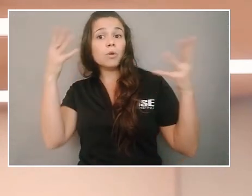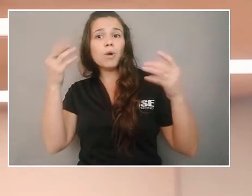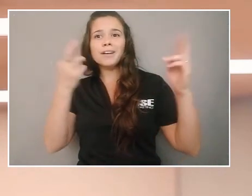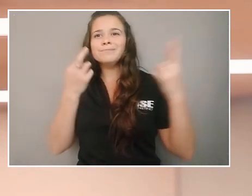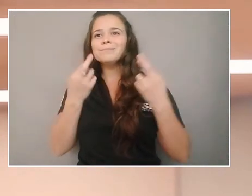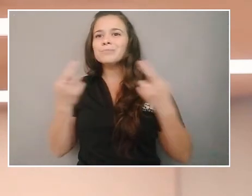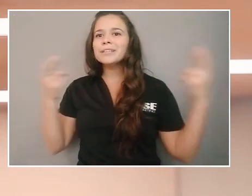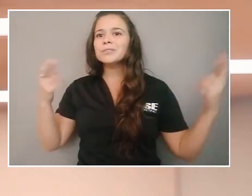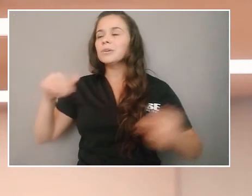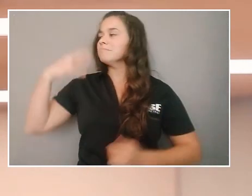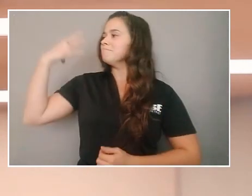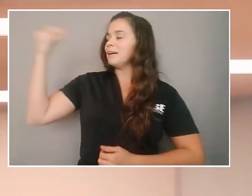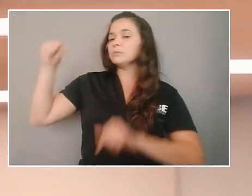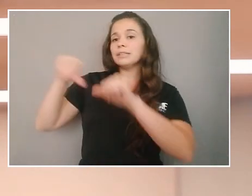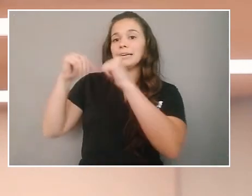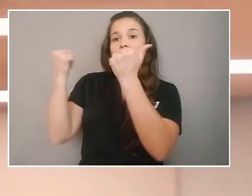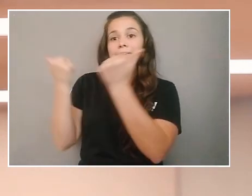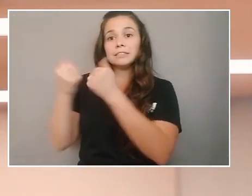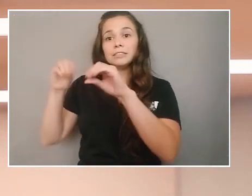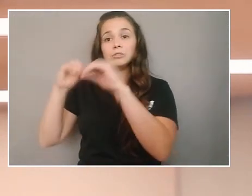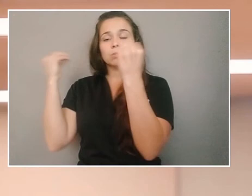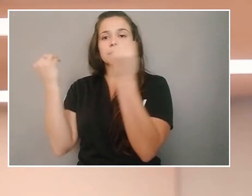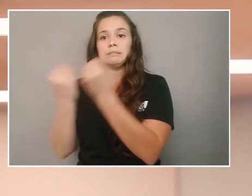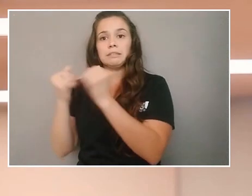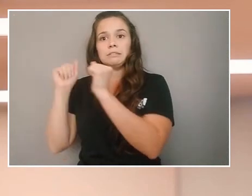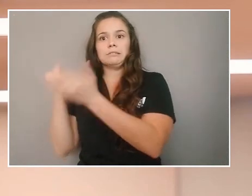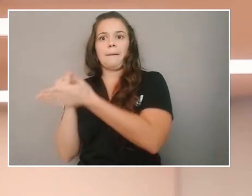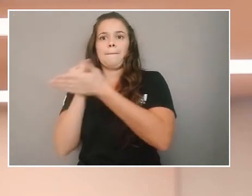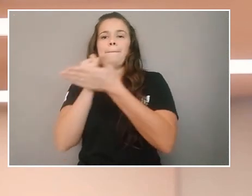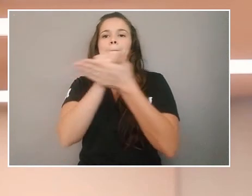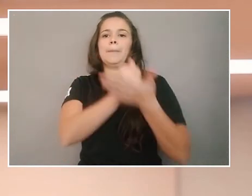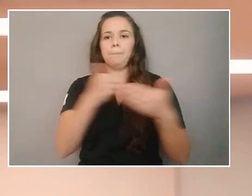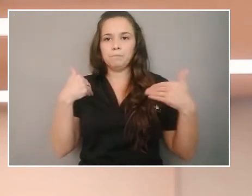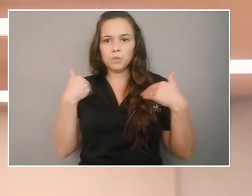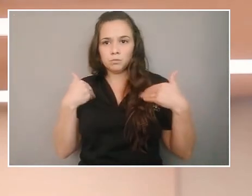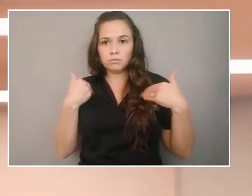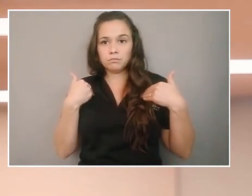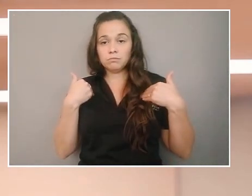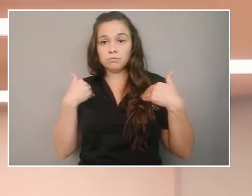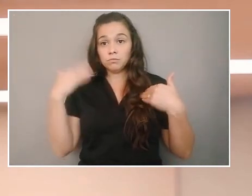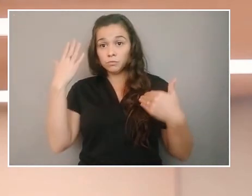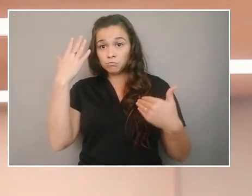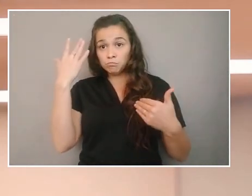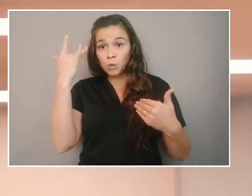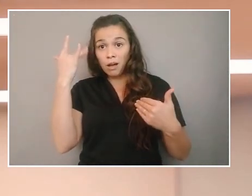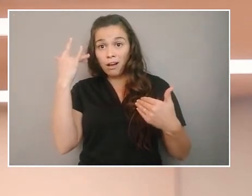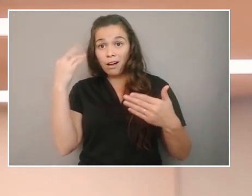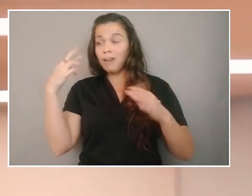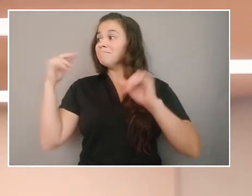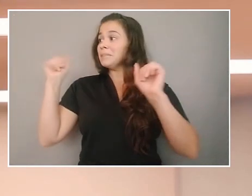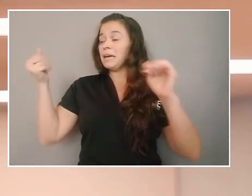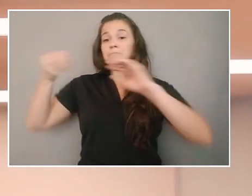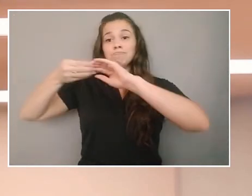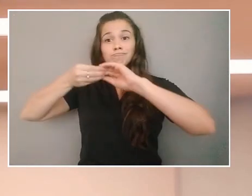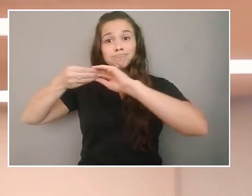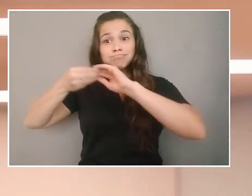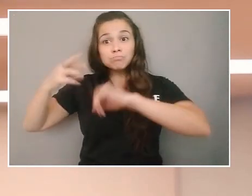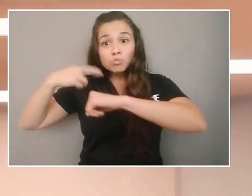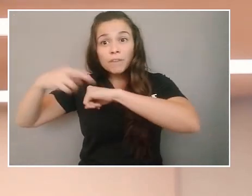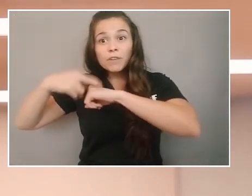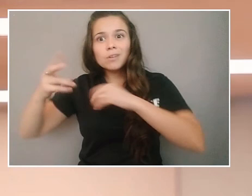and organizations that serve youth so that referrals could be coordinated on the spot with